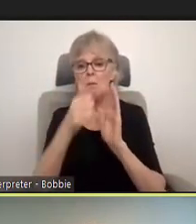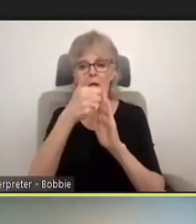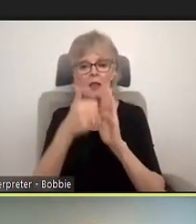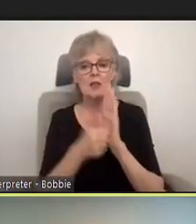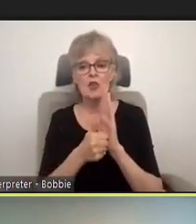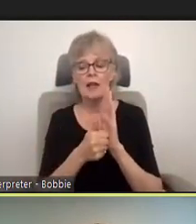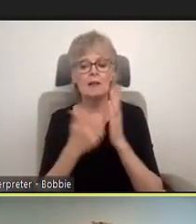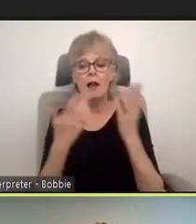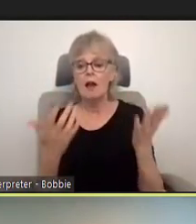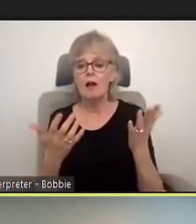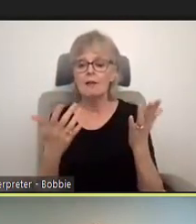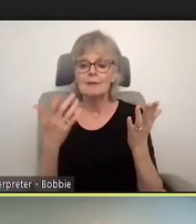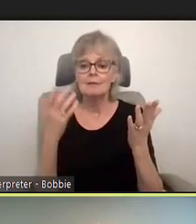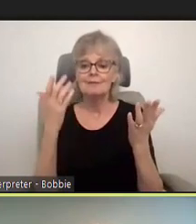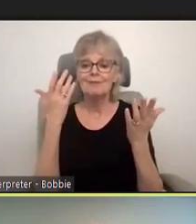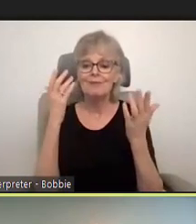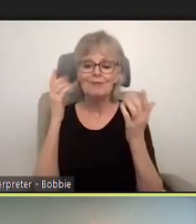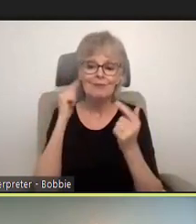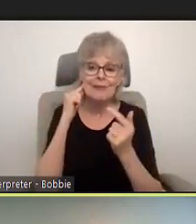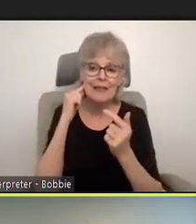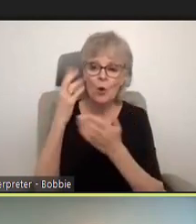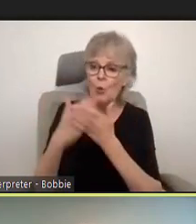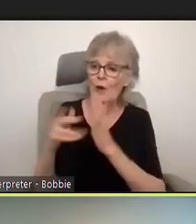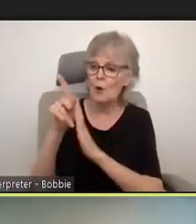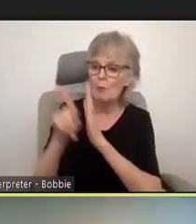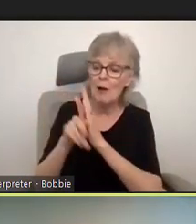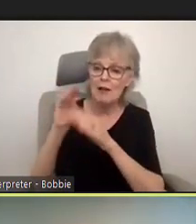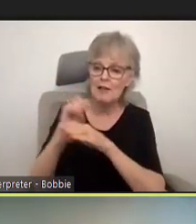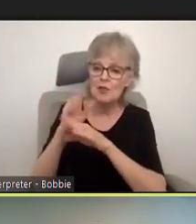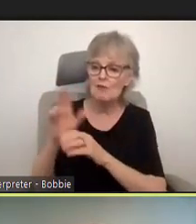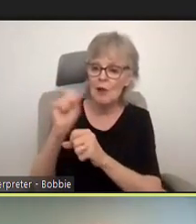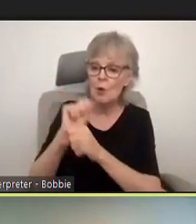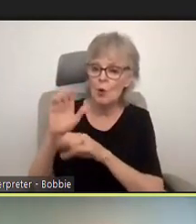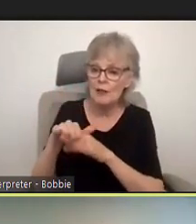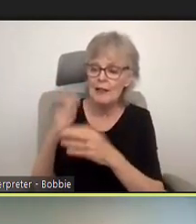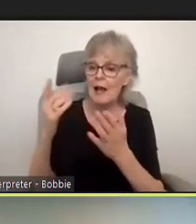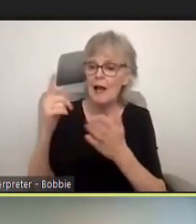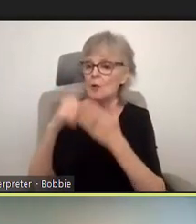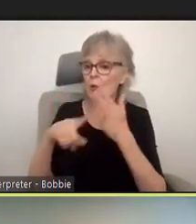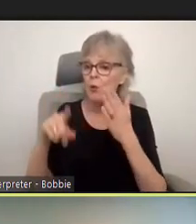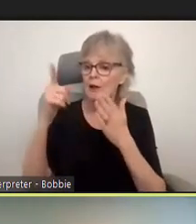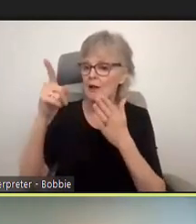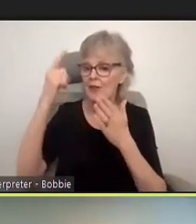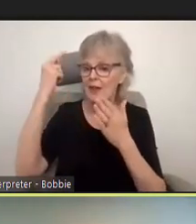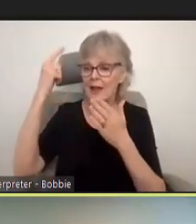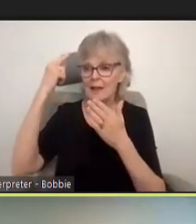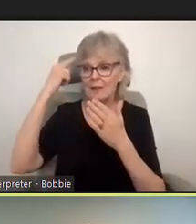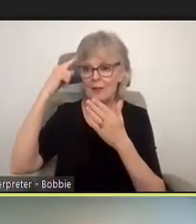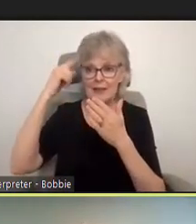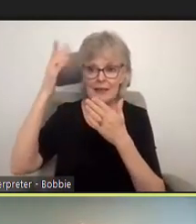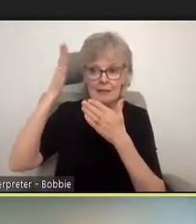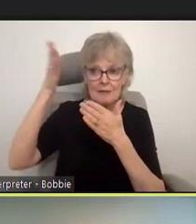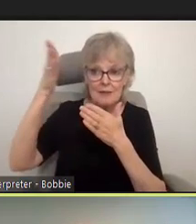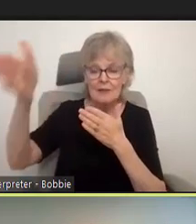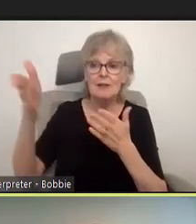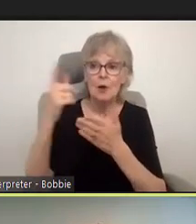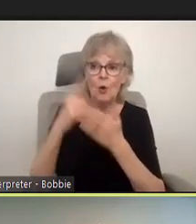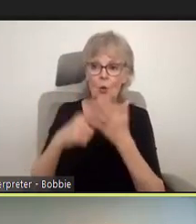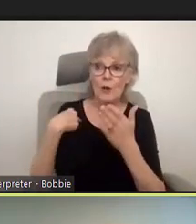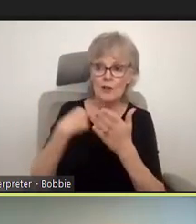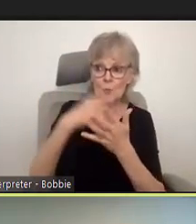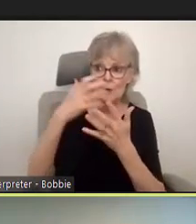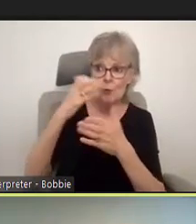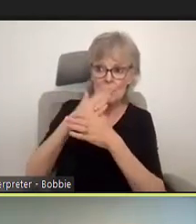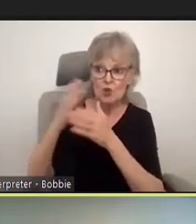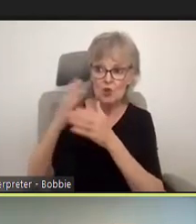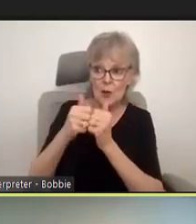just hear, what are the policy advisors working on? What's on their horizon? What are the things that we're working on? What do we want them to know about? What